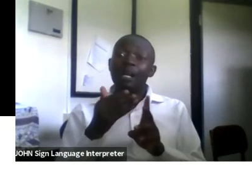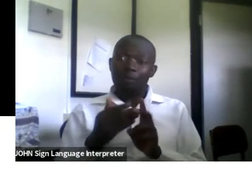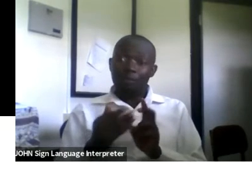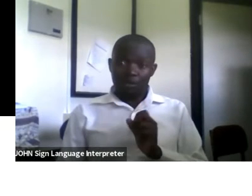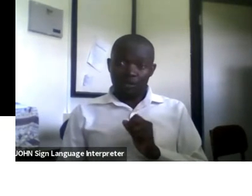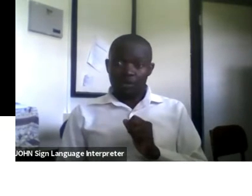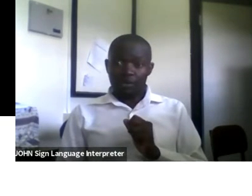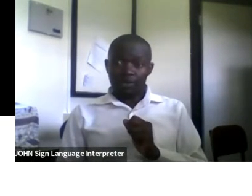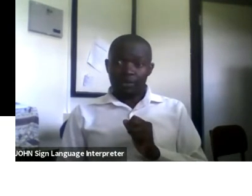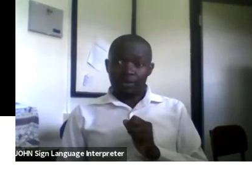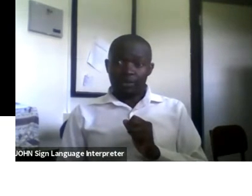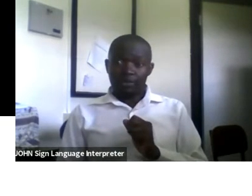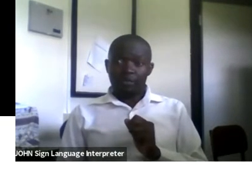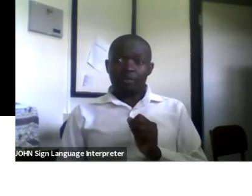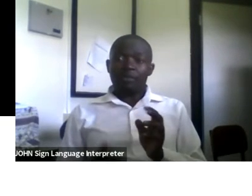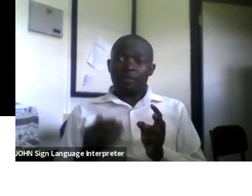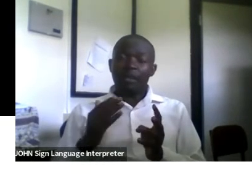has really worked